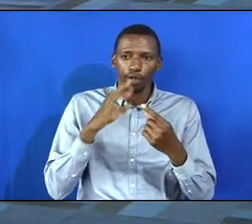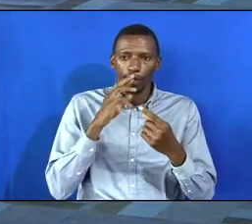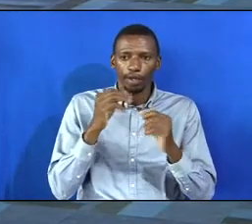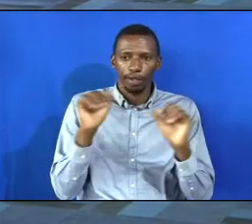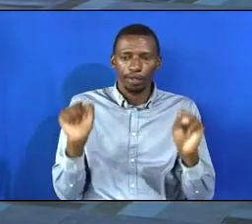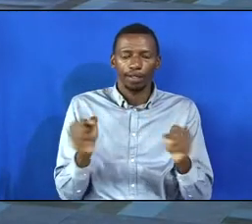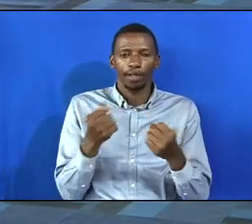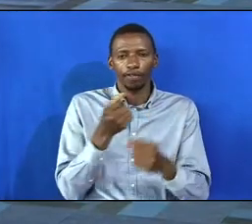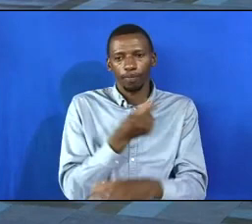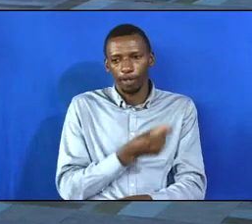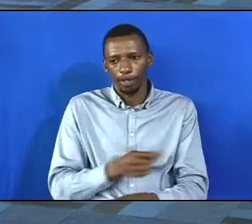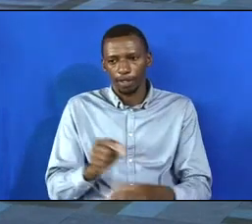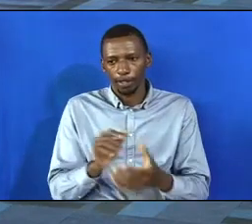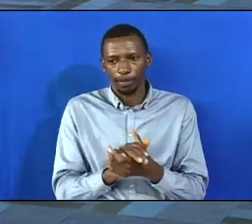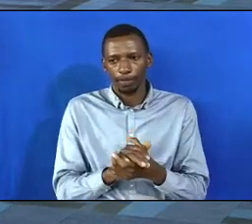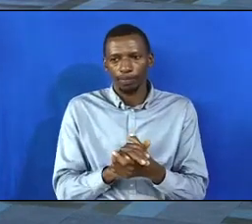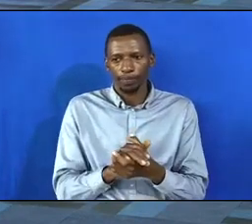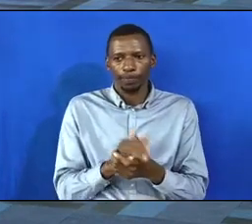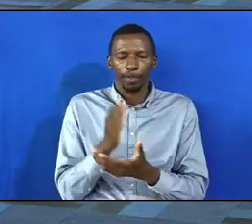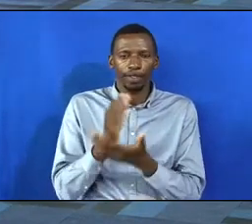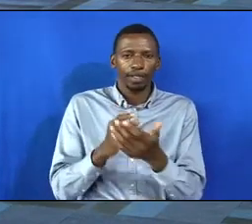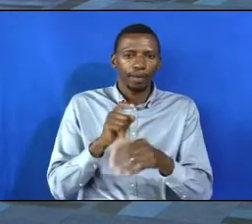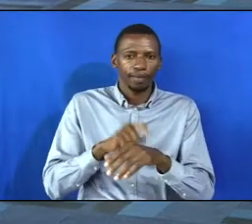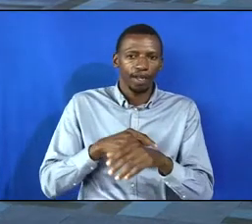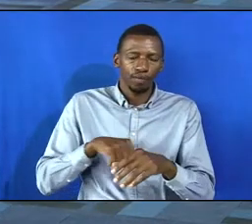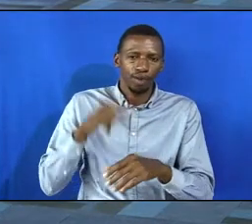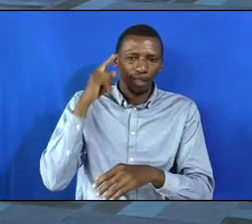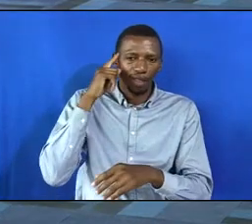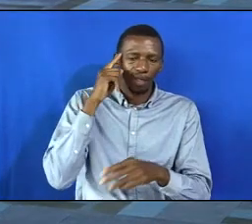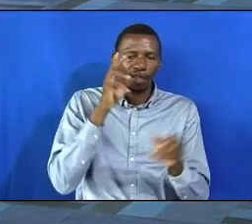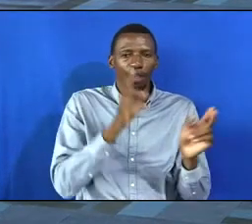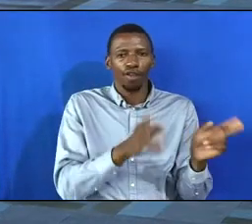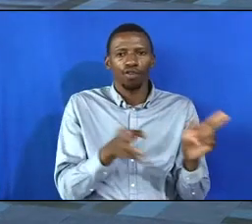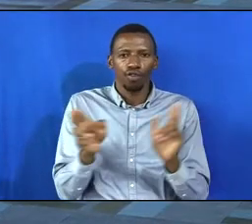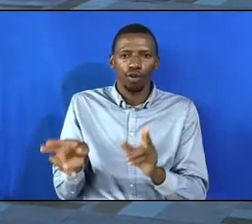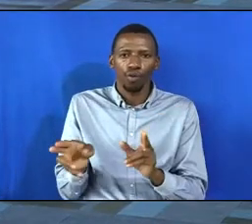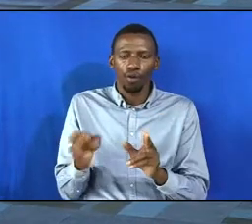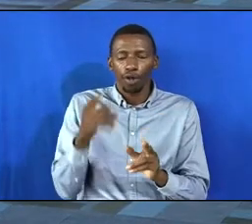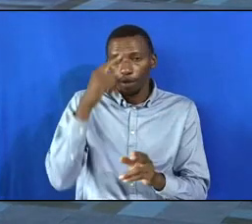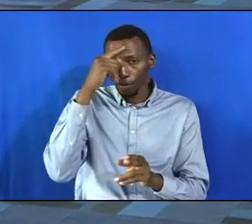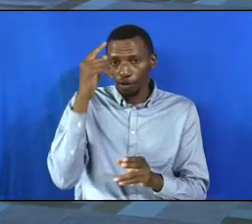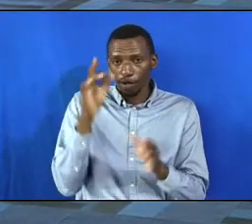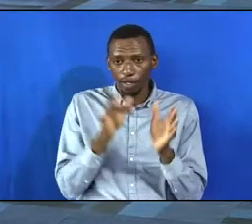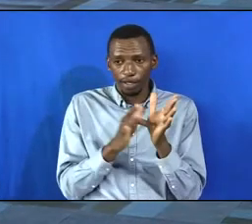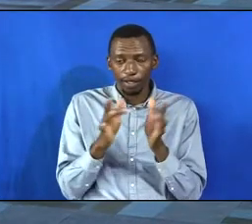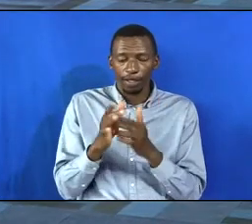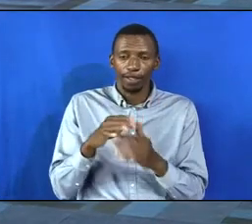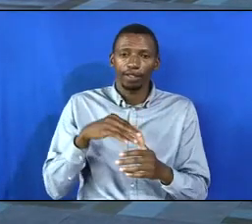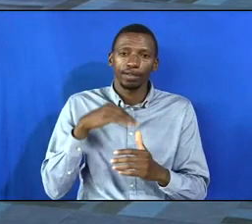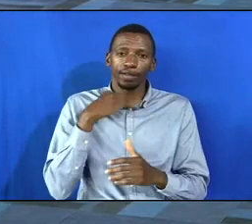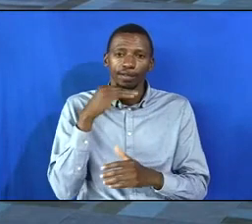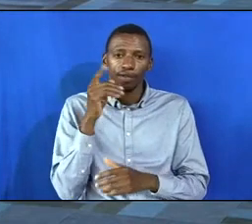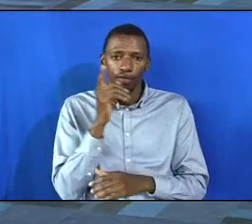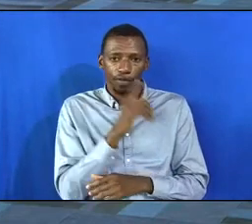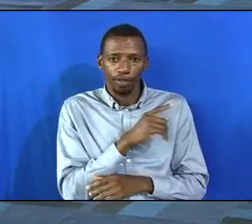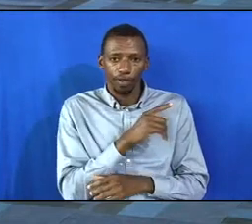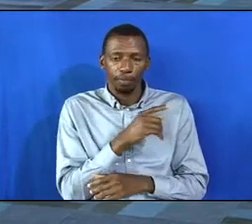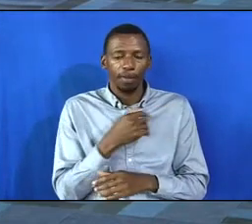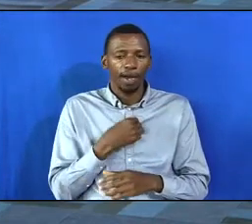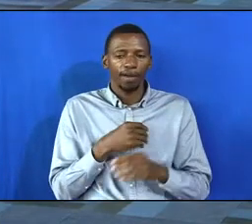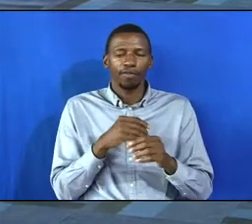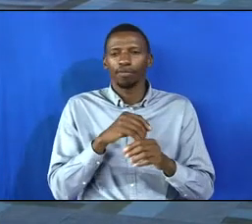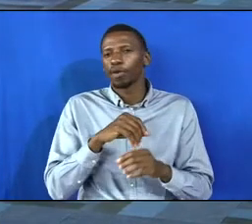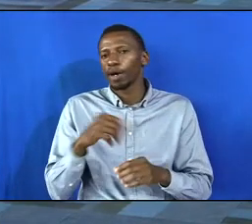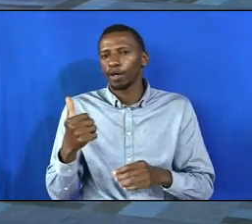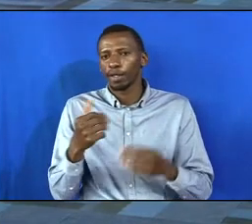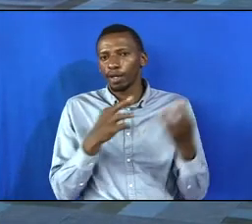Sometimes it is in such a way that we take it for granted that since Jesus died, there is nothing else to do. Yes. The